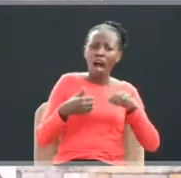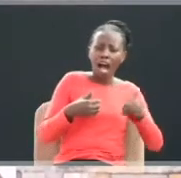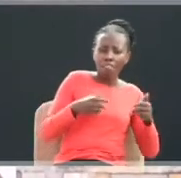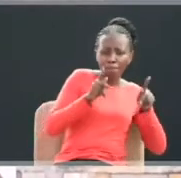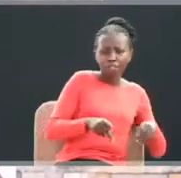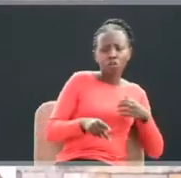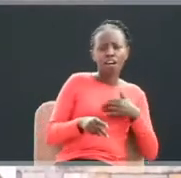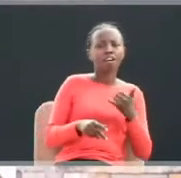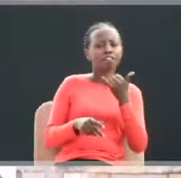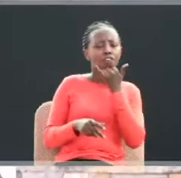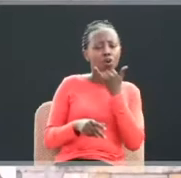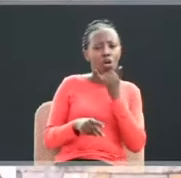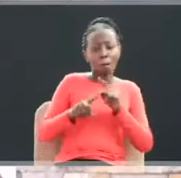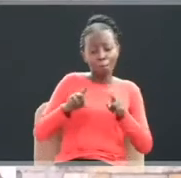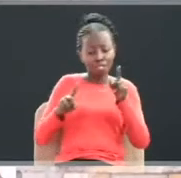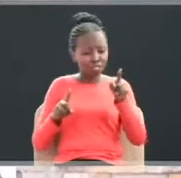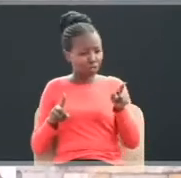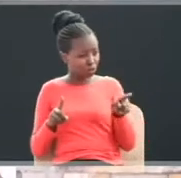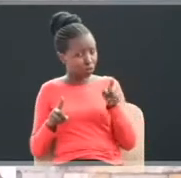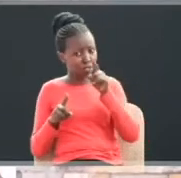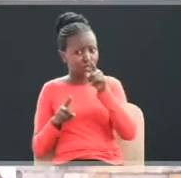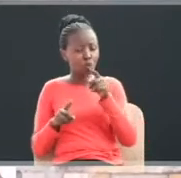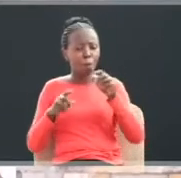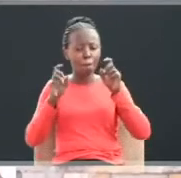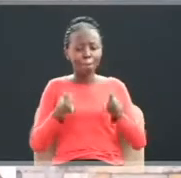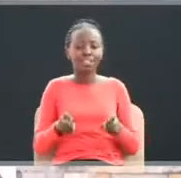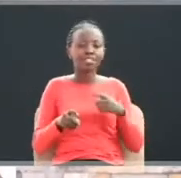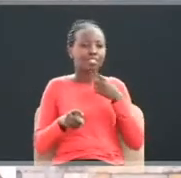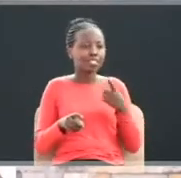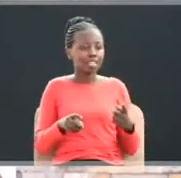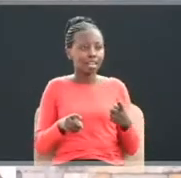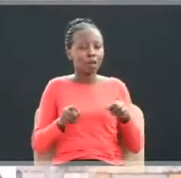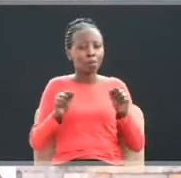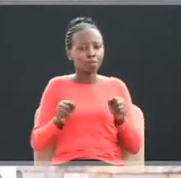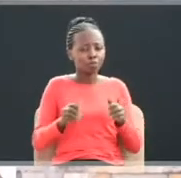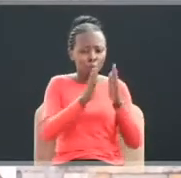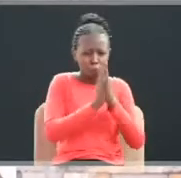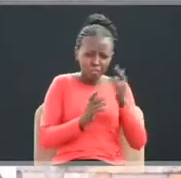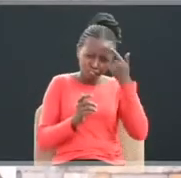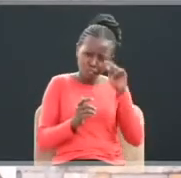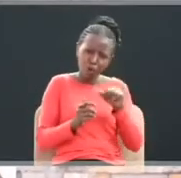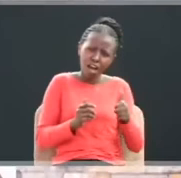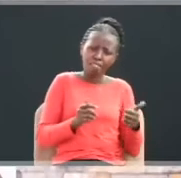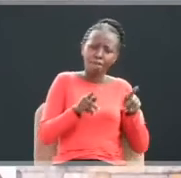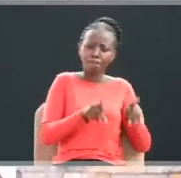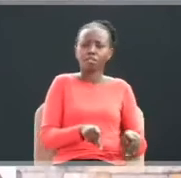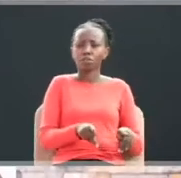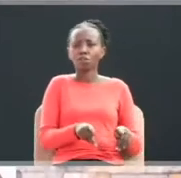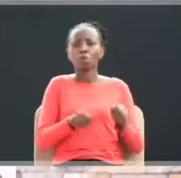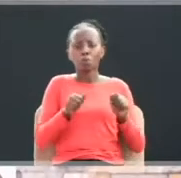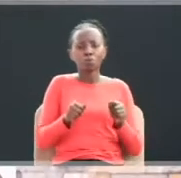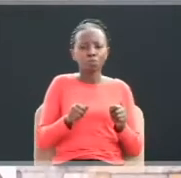lead you to your security and cover and protection and healing. I will lead you to a place where you can repent. So I will